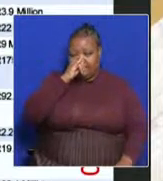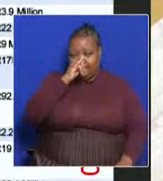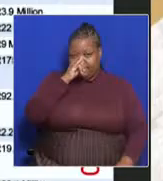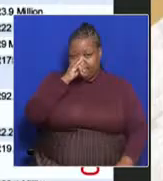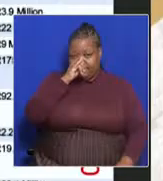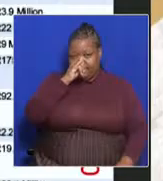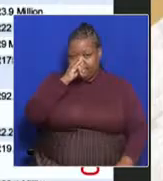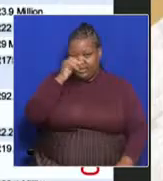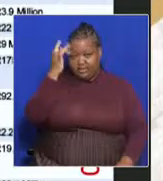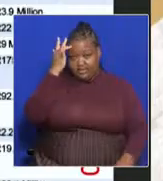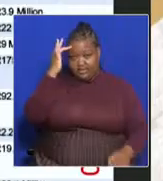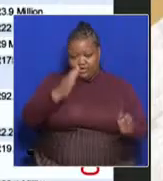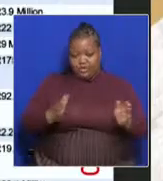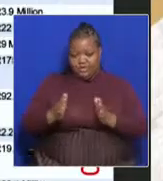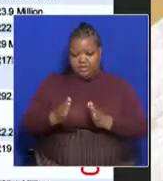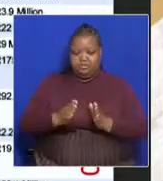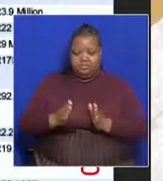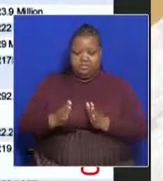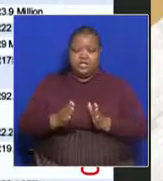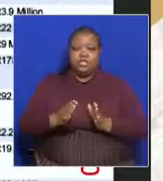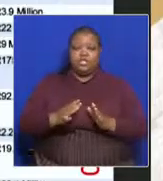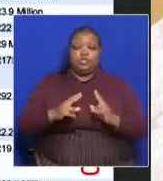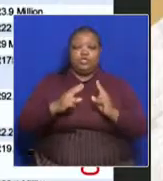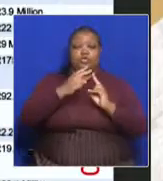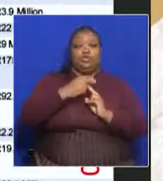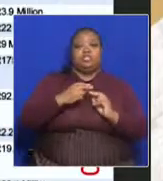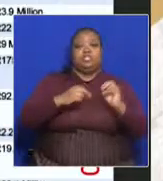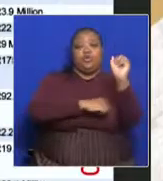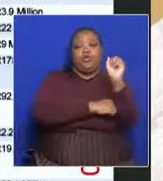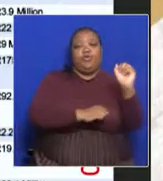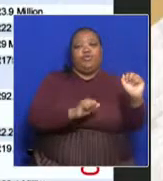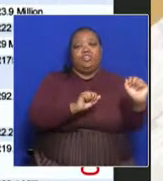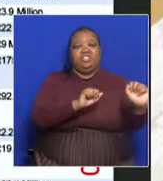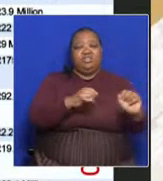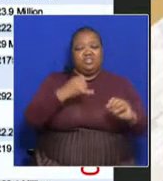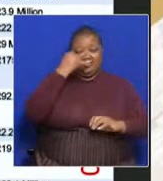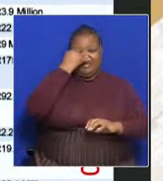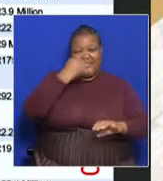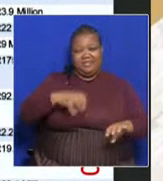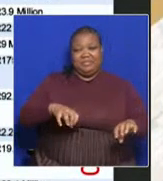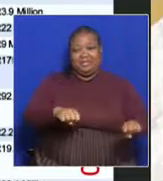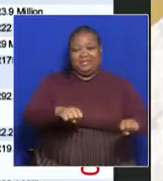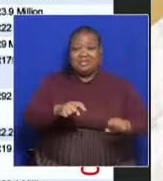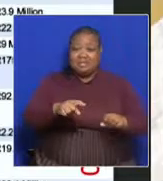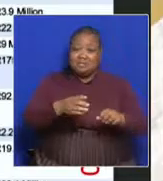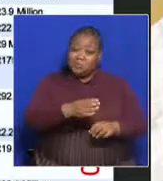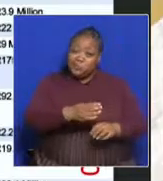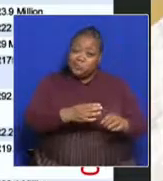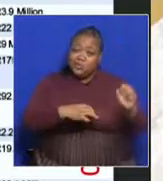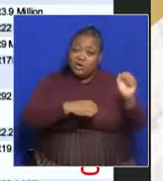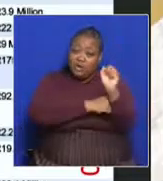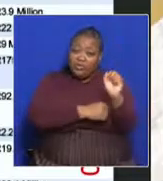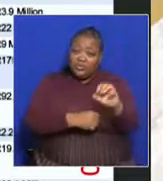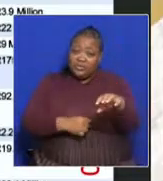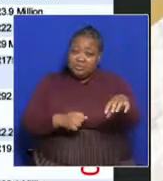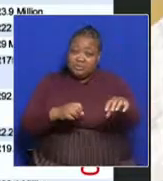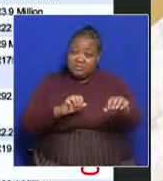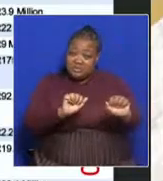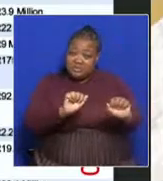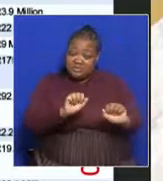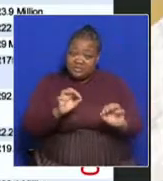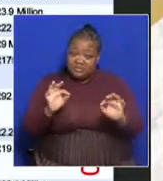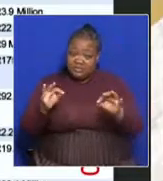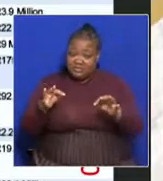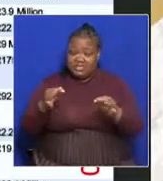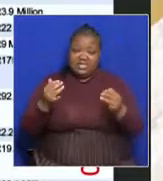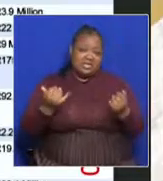office. That's where you correct. are based, right? Yes. And now you are a